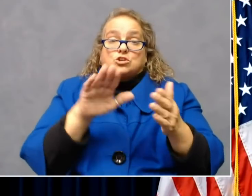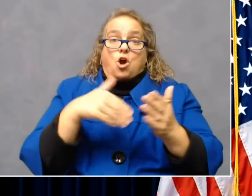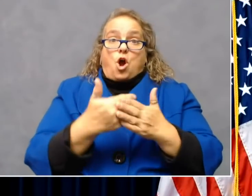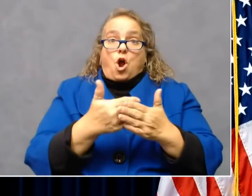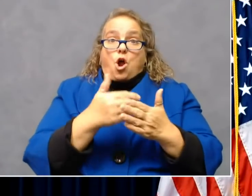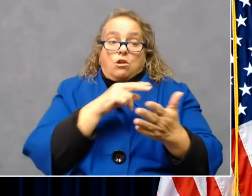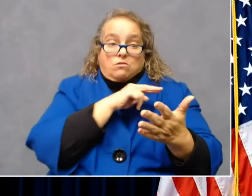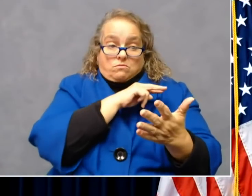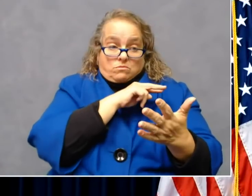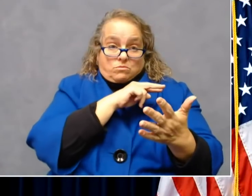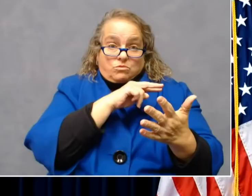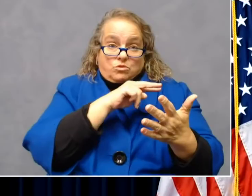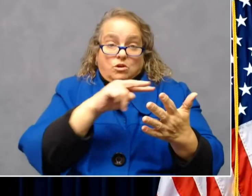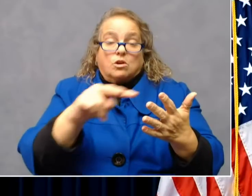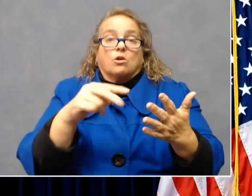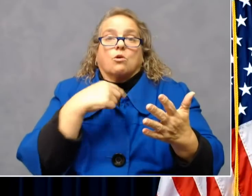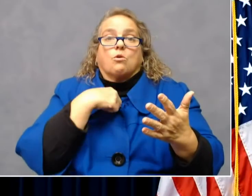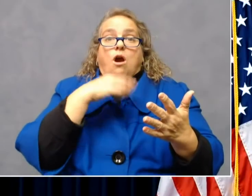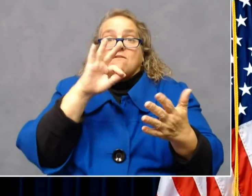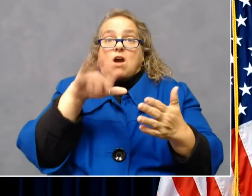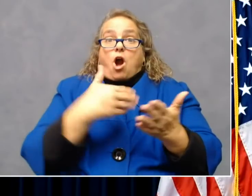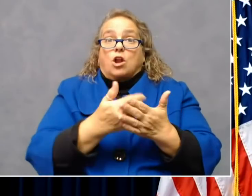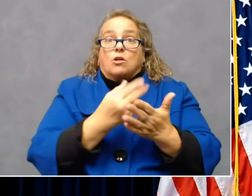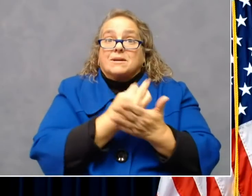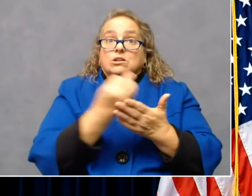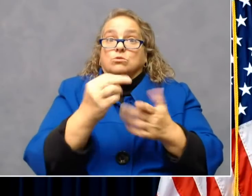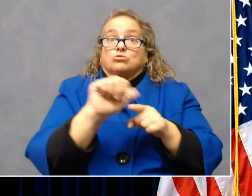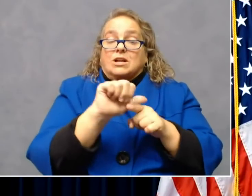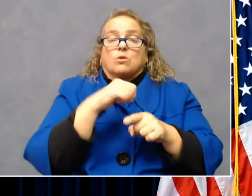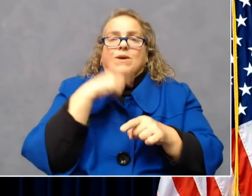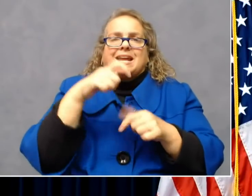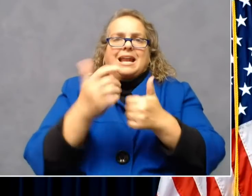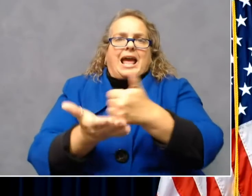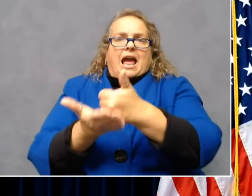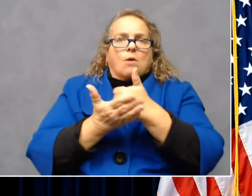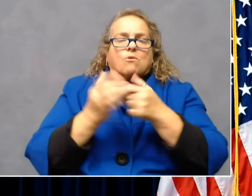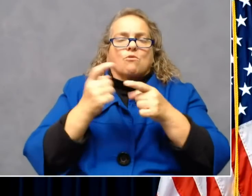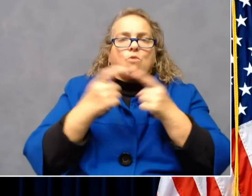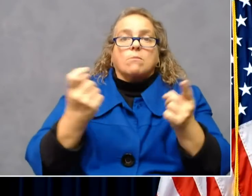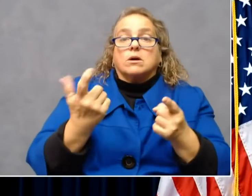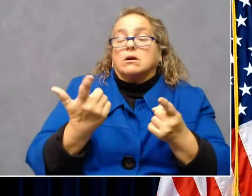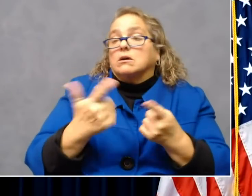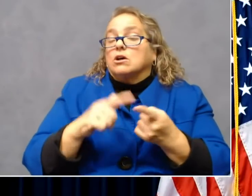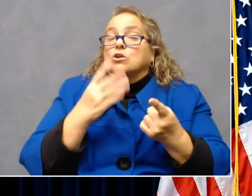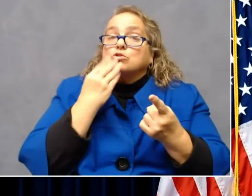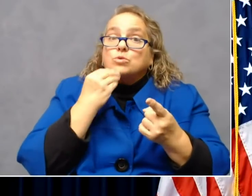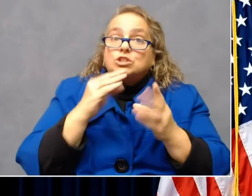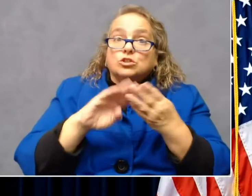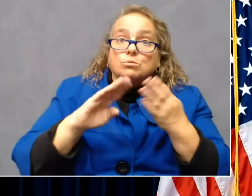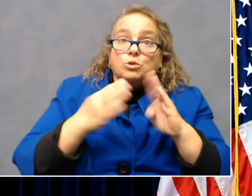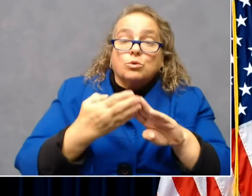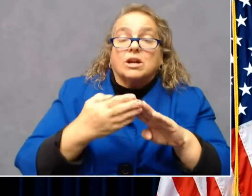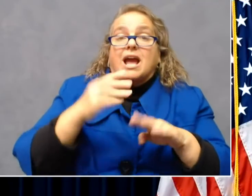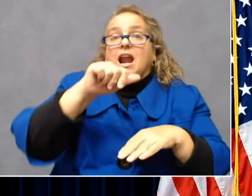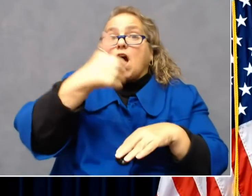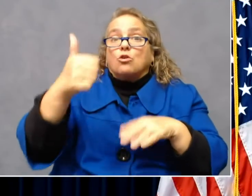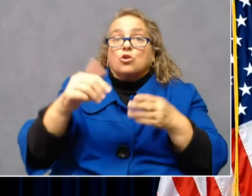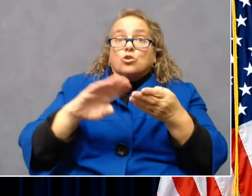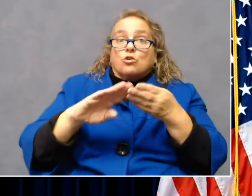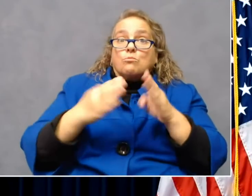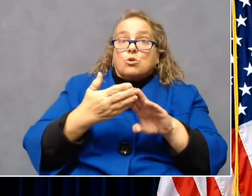members, from the Jewish community, and from other communities right now that